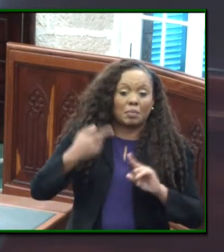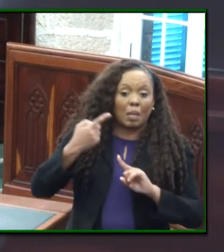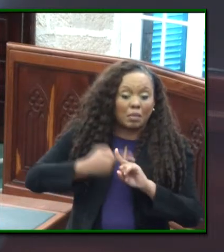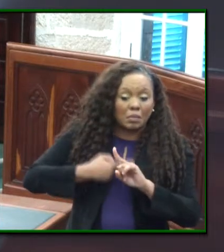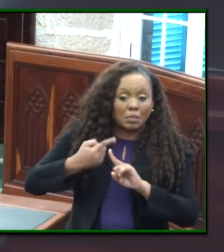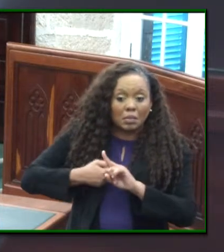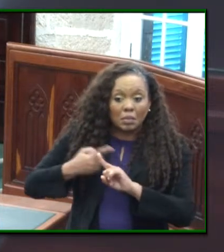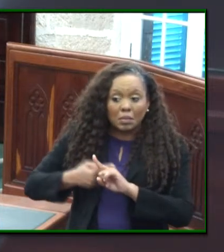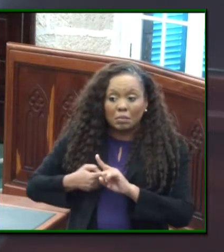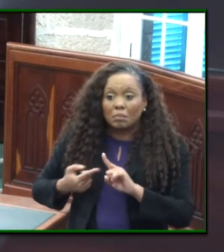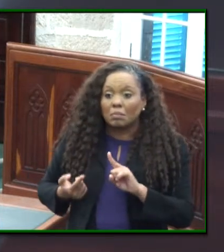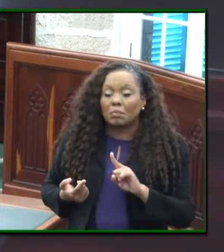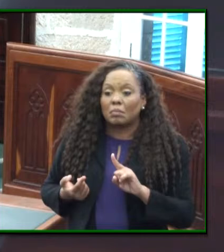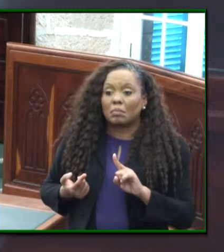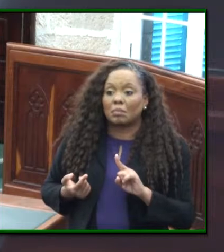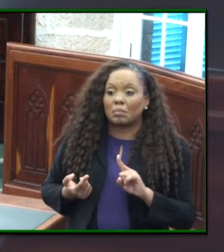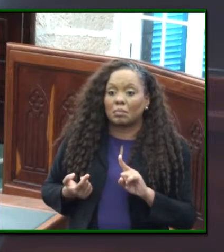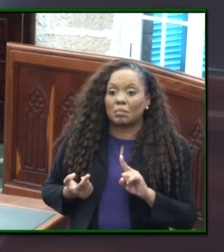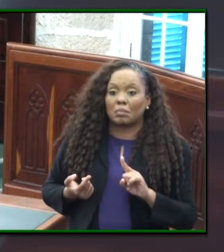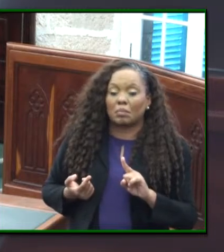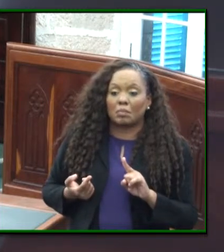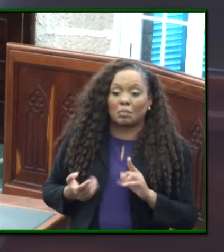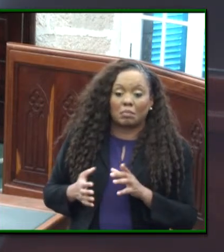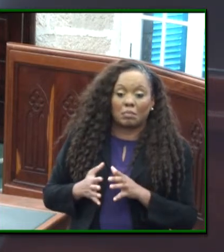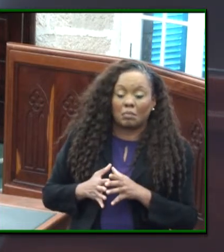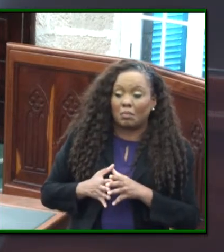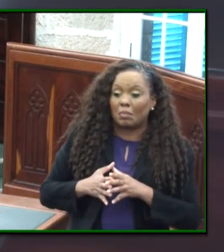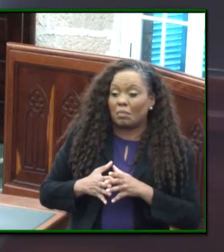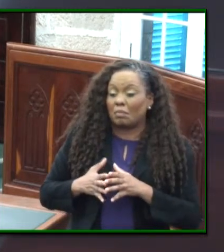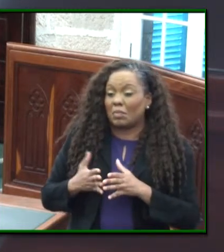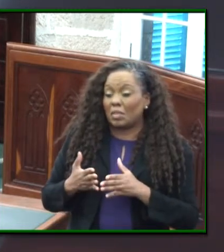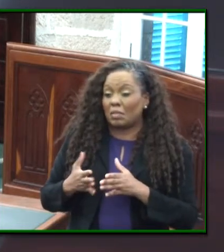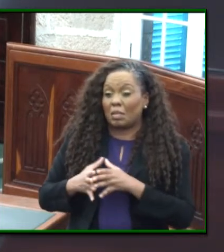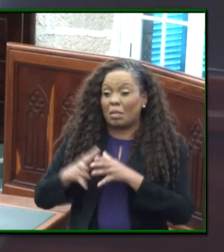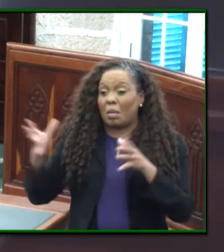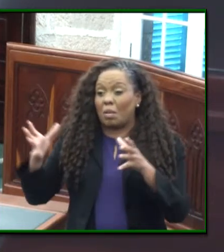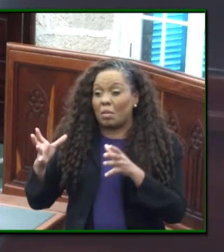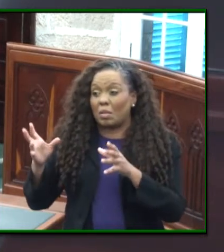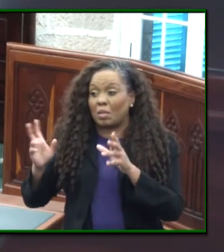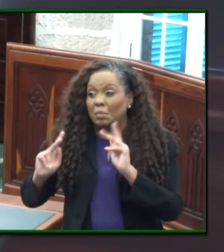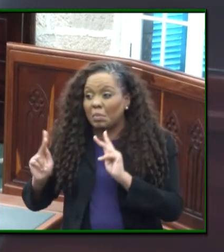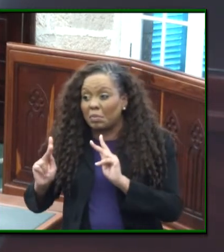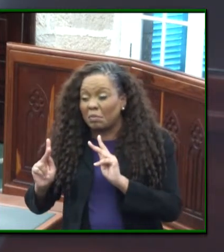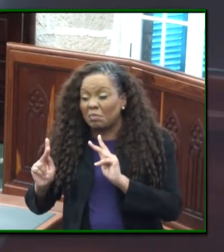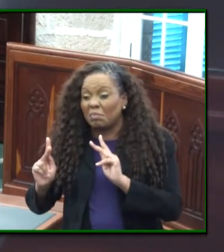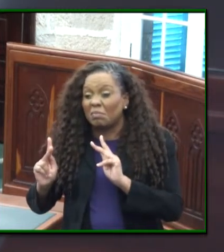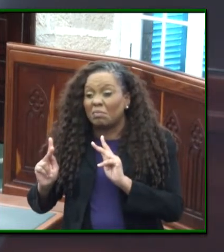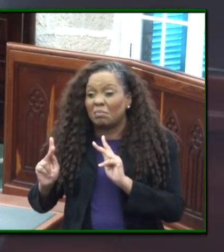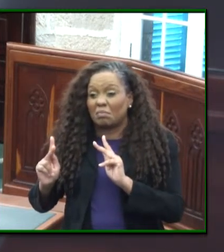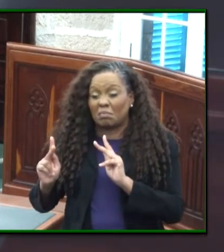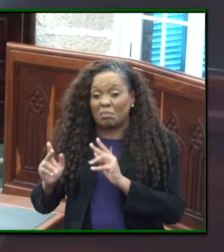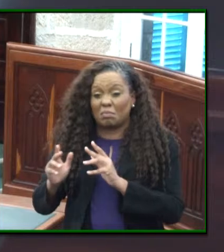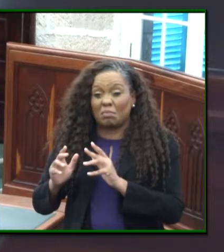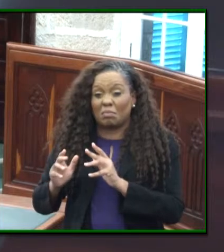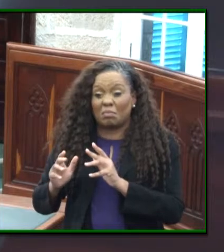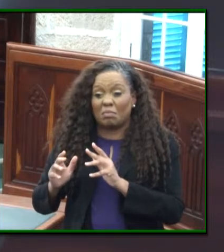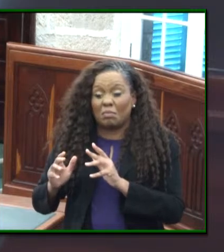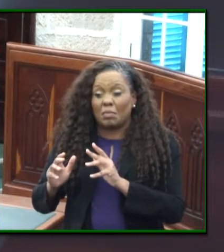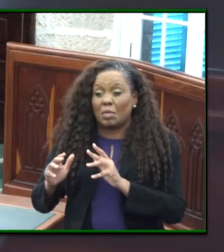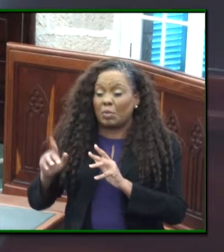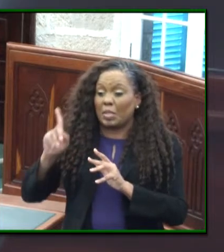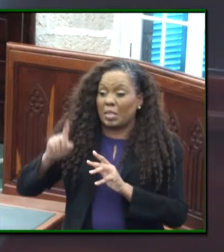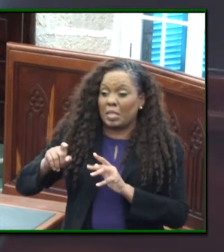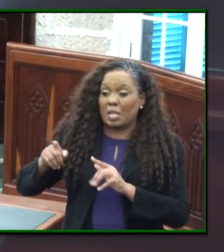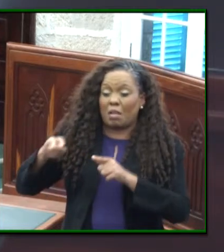whereby we have high numbers and low numbers to do the policing rollout. And